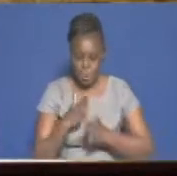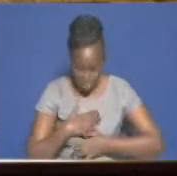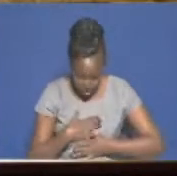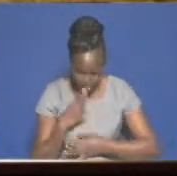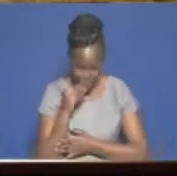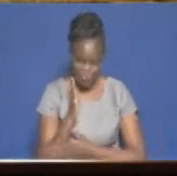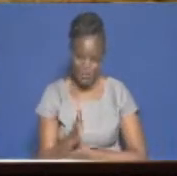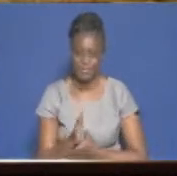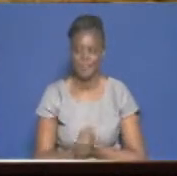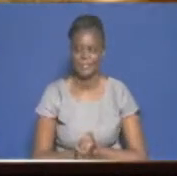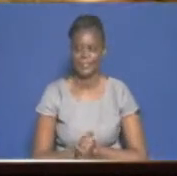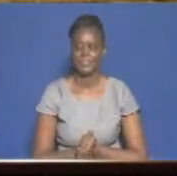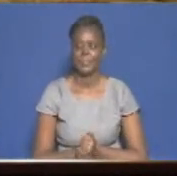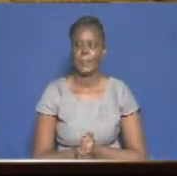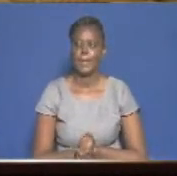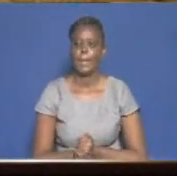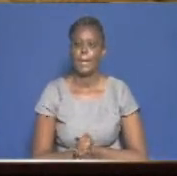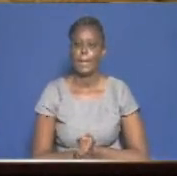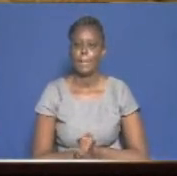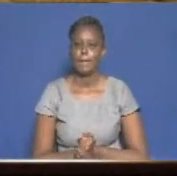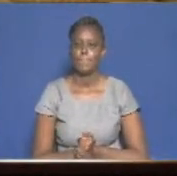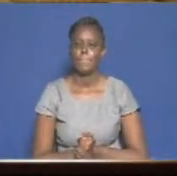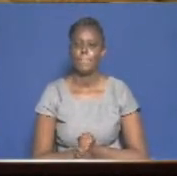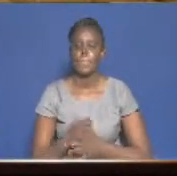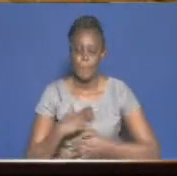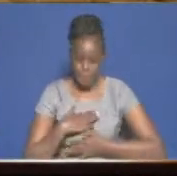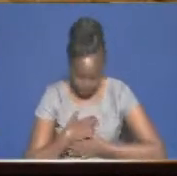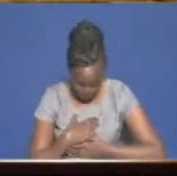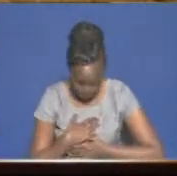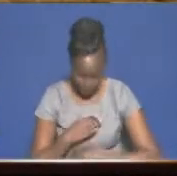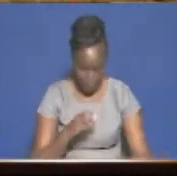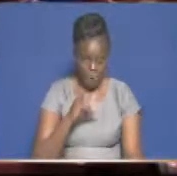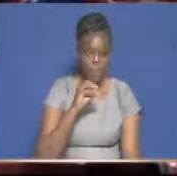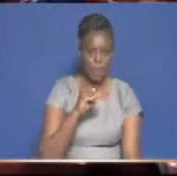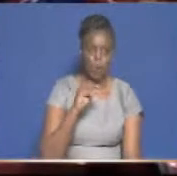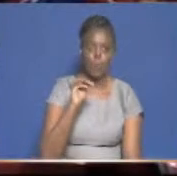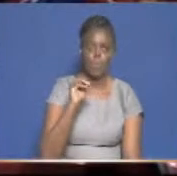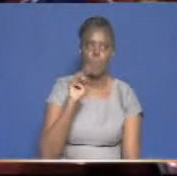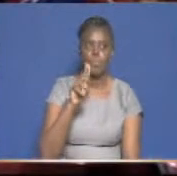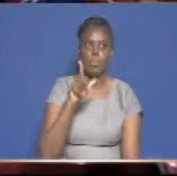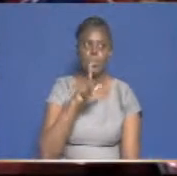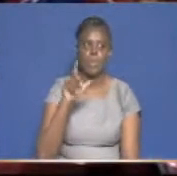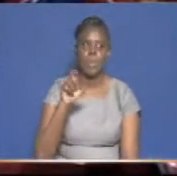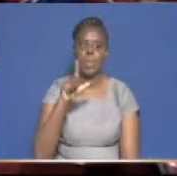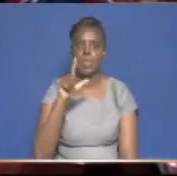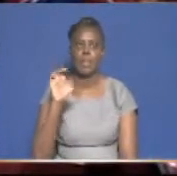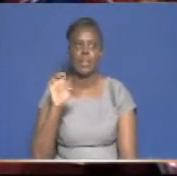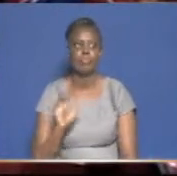Honorable Mlele.